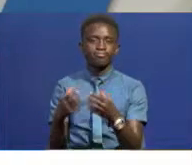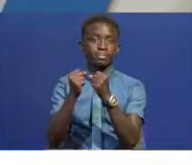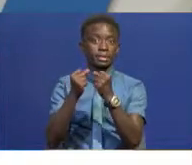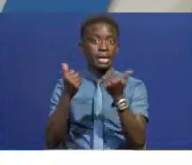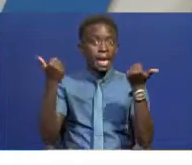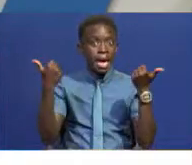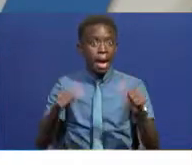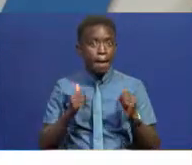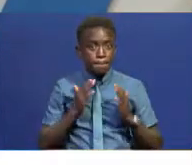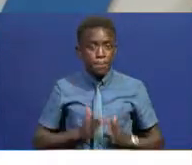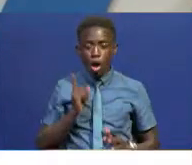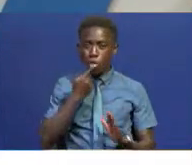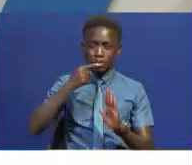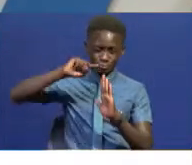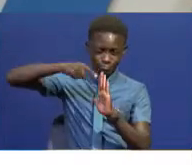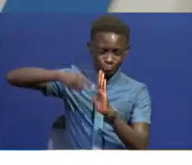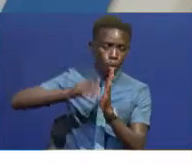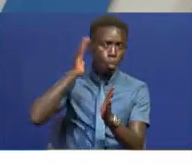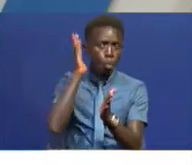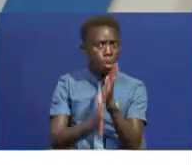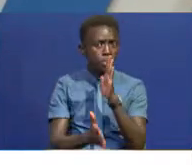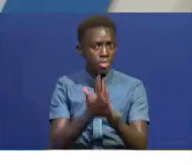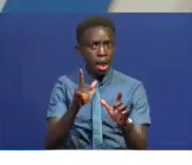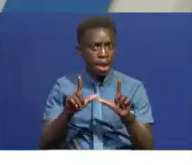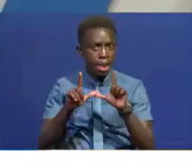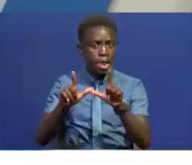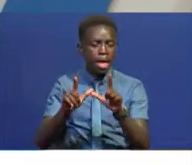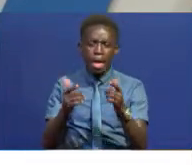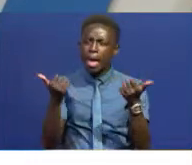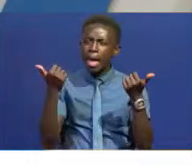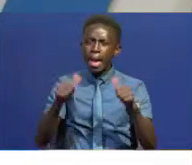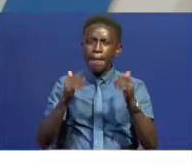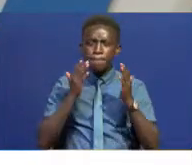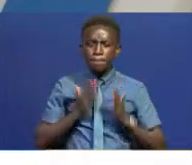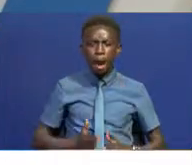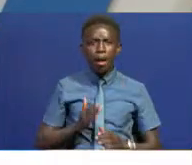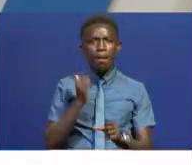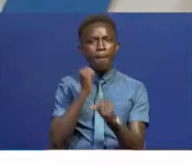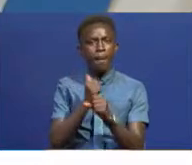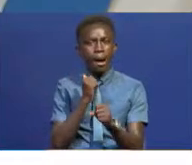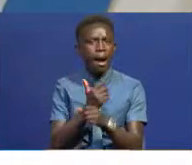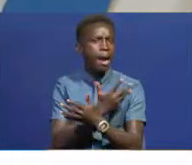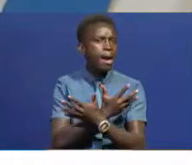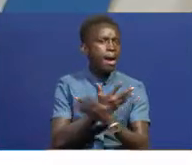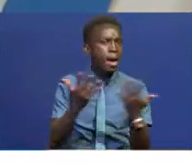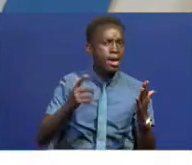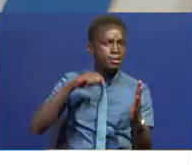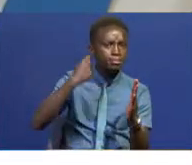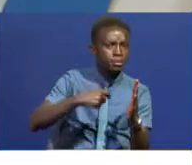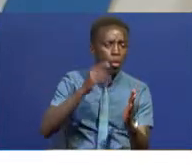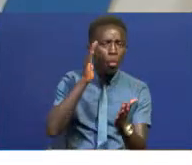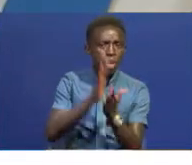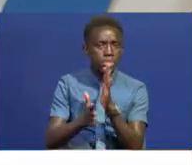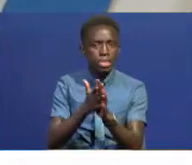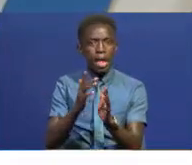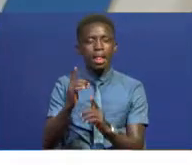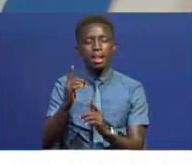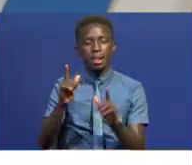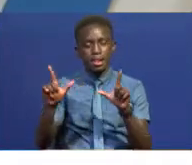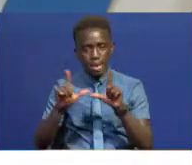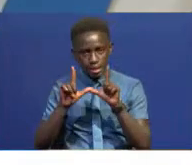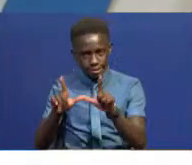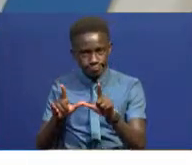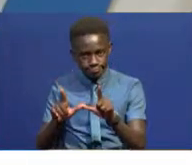mining without a license. Anybody who is carrying out prospecting activities or processing without a license.